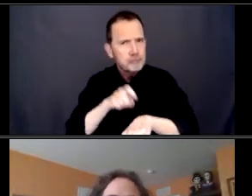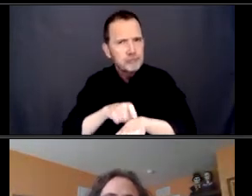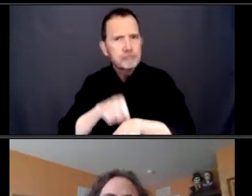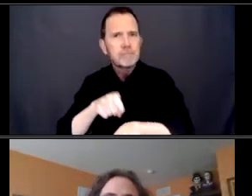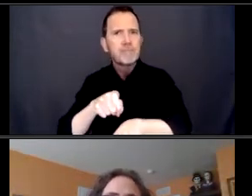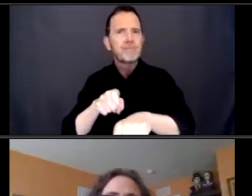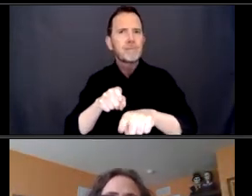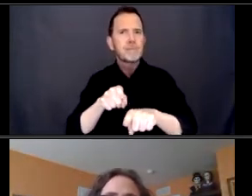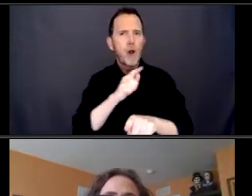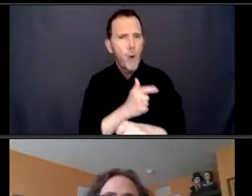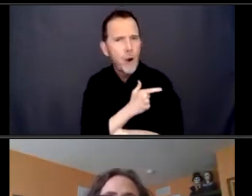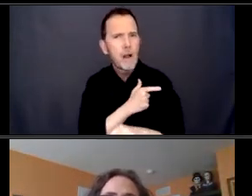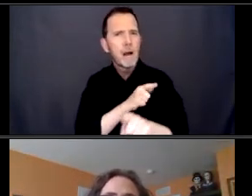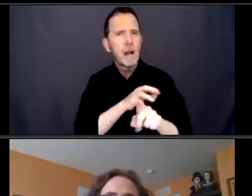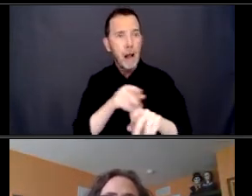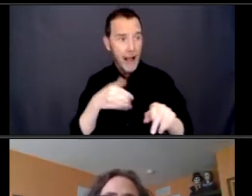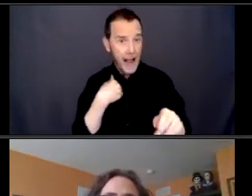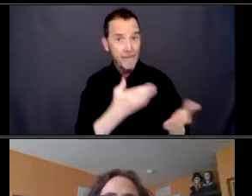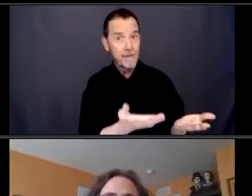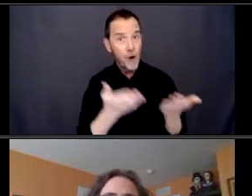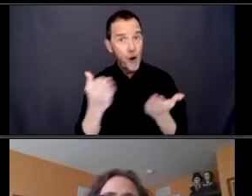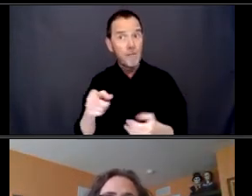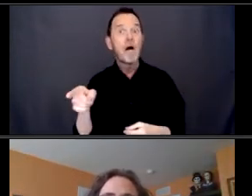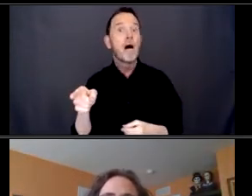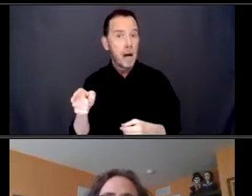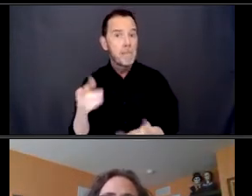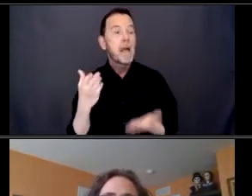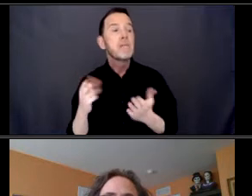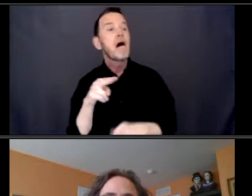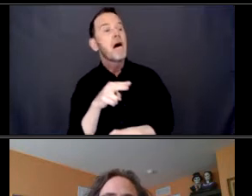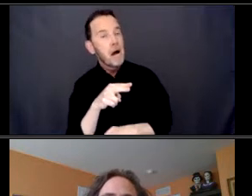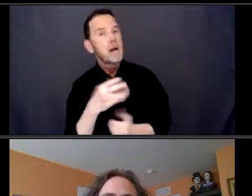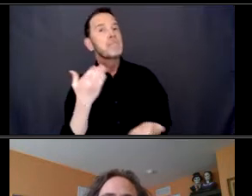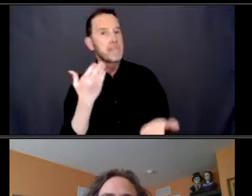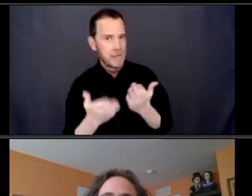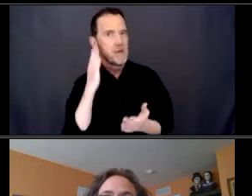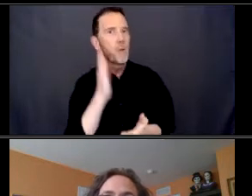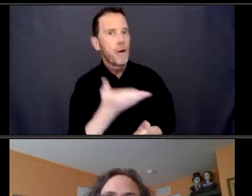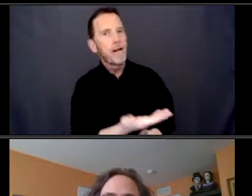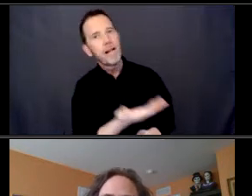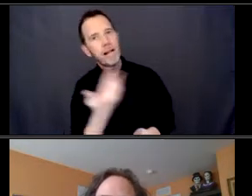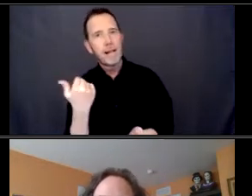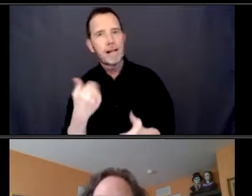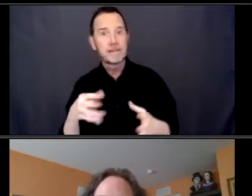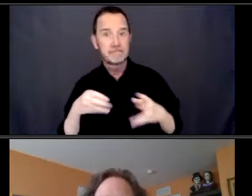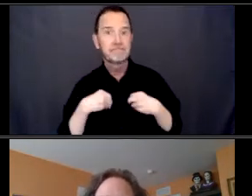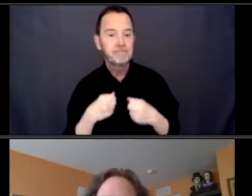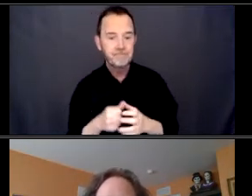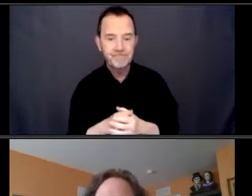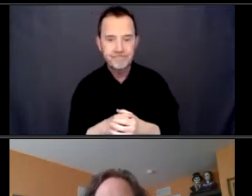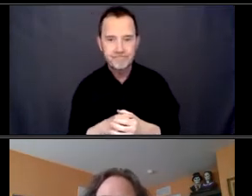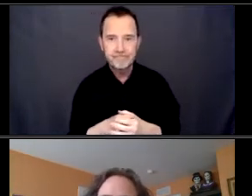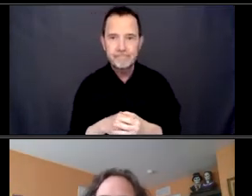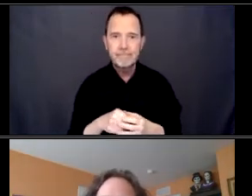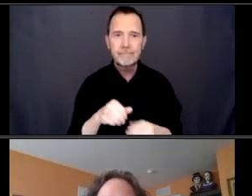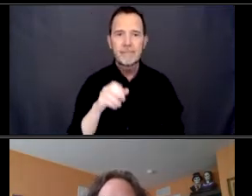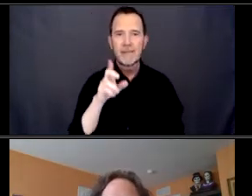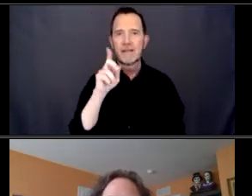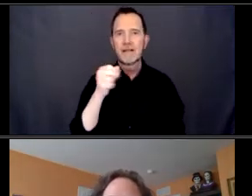source that everyone needs to look at. That's great advice. Thanks for specifics. And Steve, yes, you're a champion